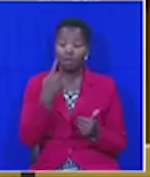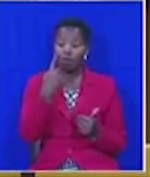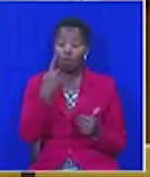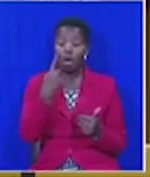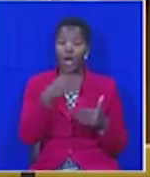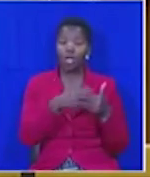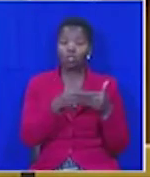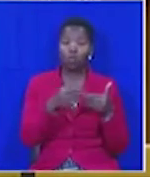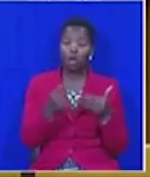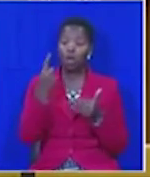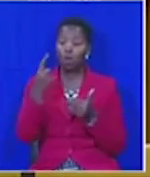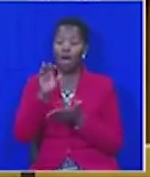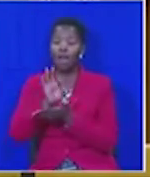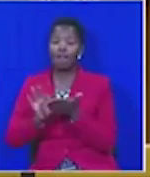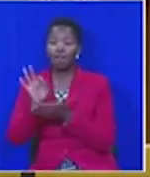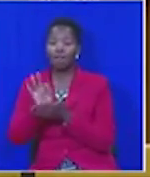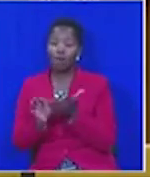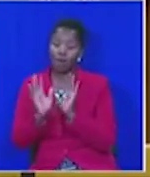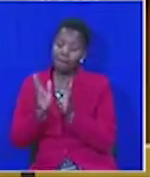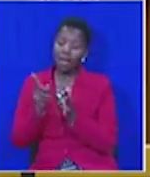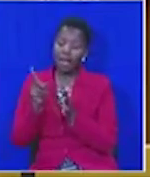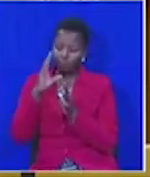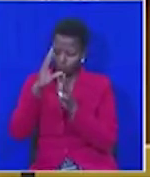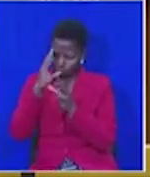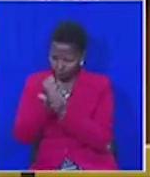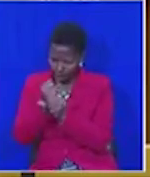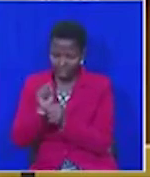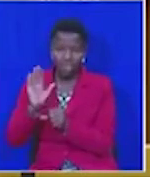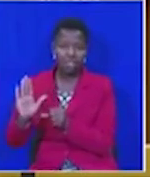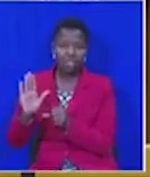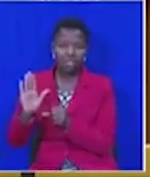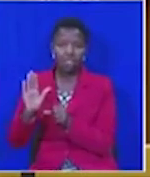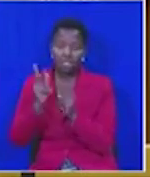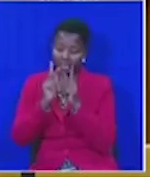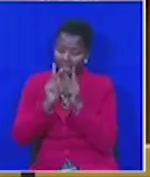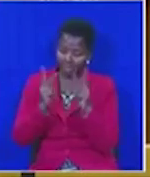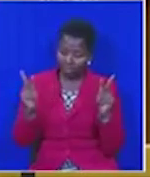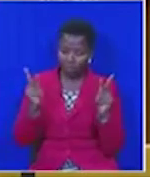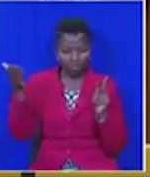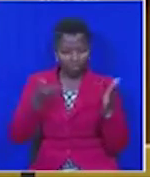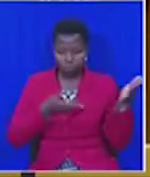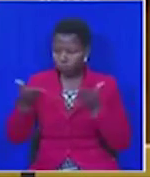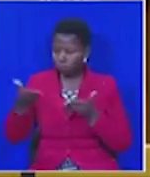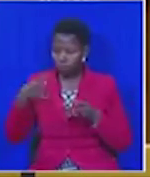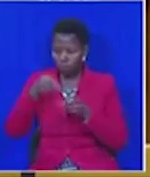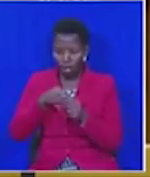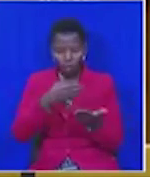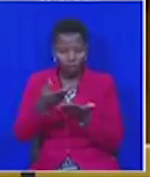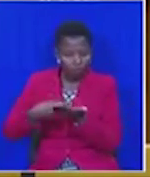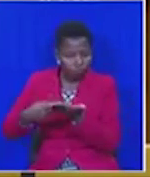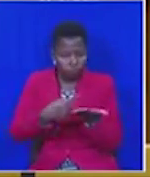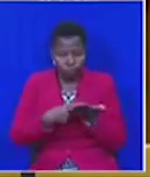vote. That is their problem. They don't believe in actually taking everybody on the